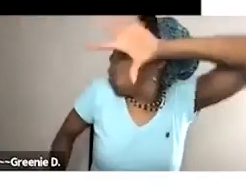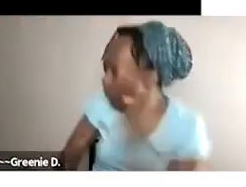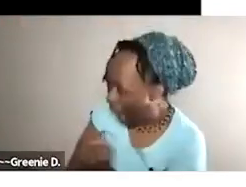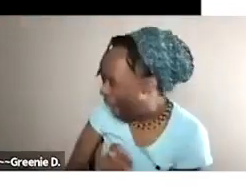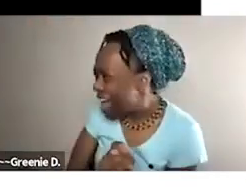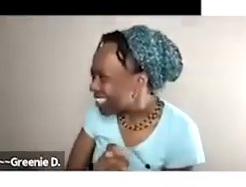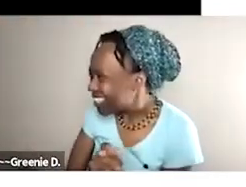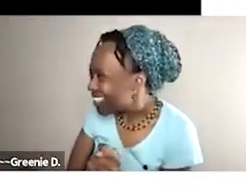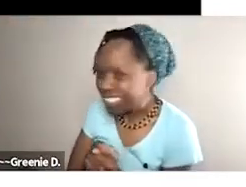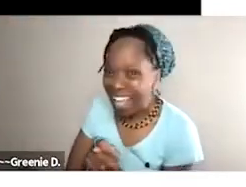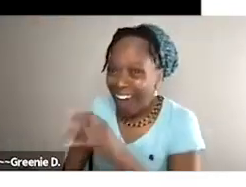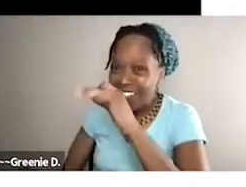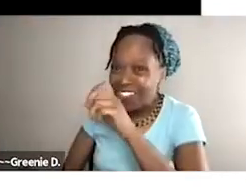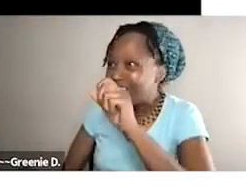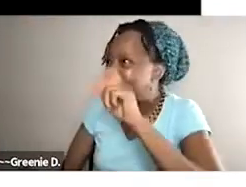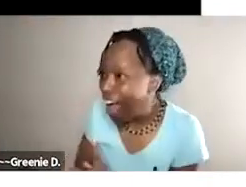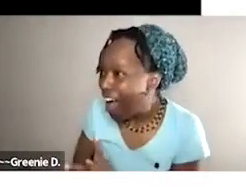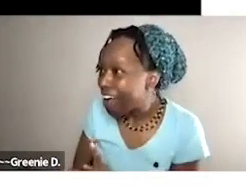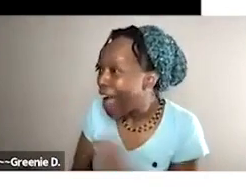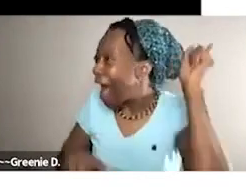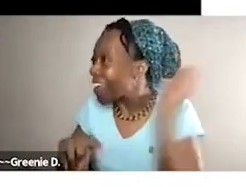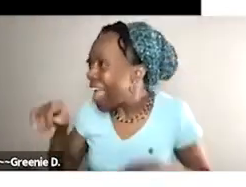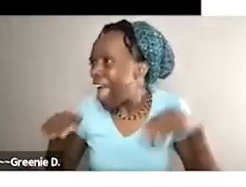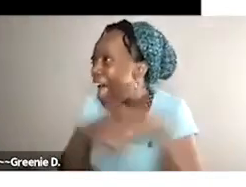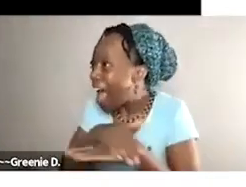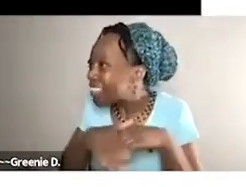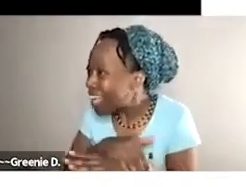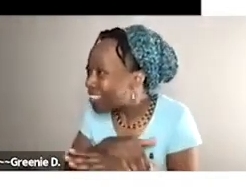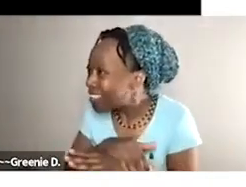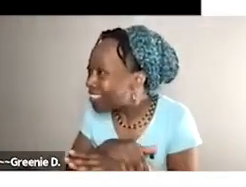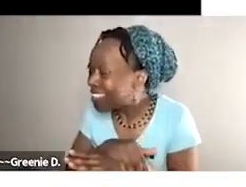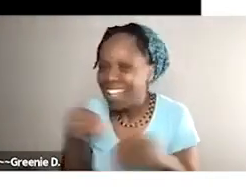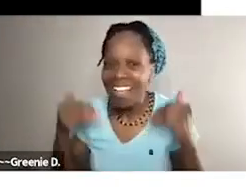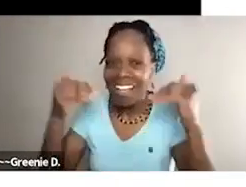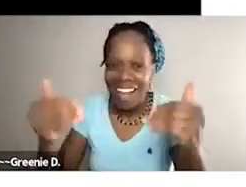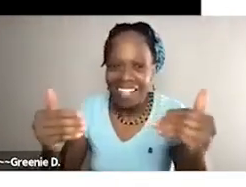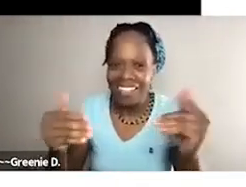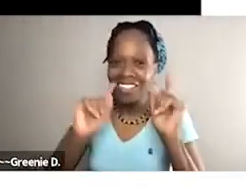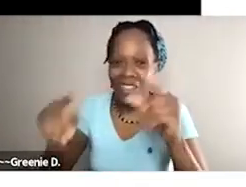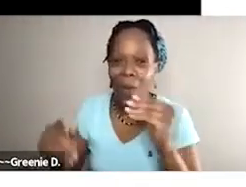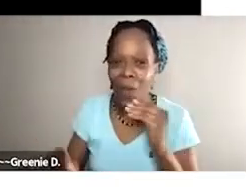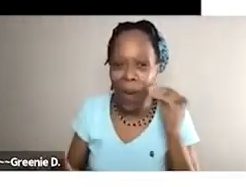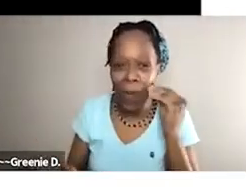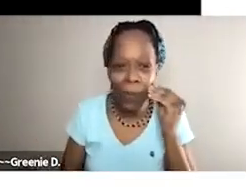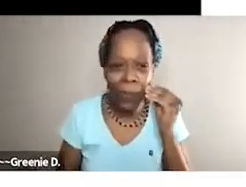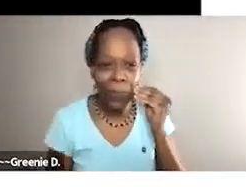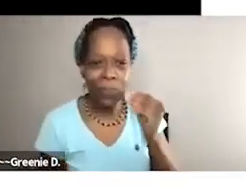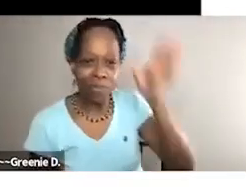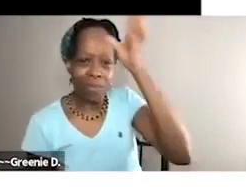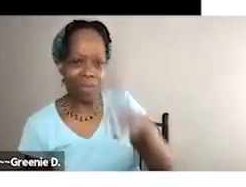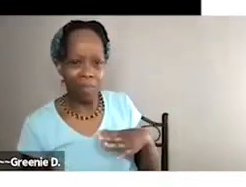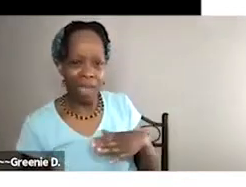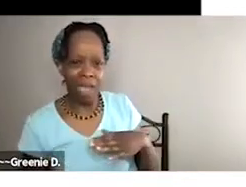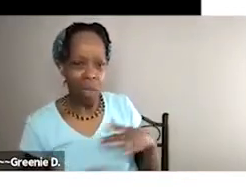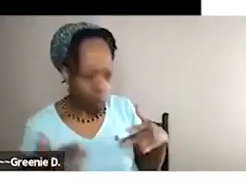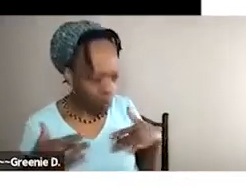It's not accessible. Let's go home. Hey, good afternoon, boss. How you doing? Hello. How you doing? I'm doing all right.